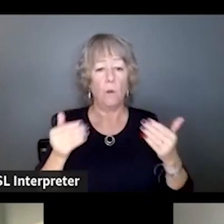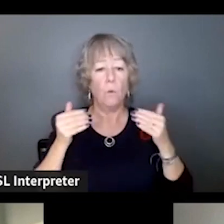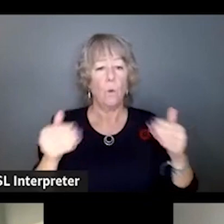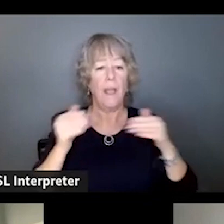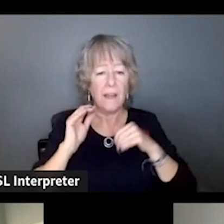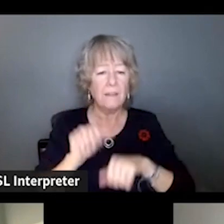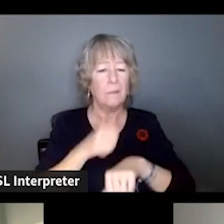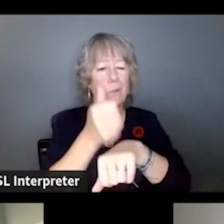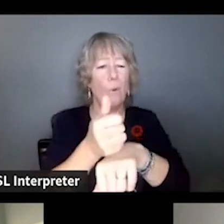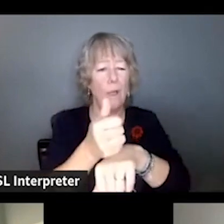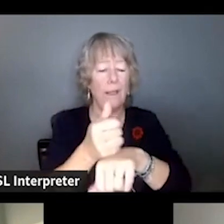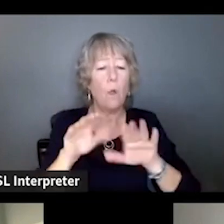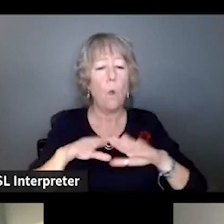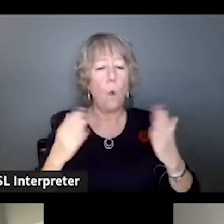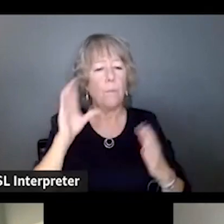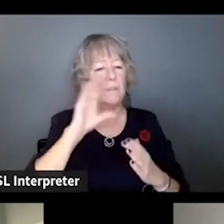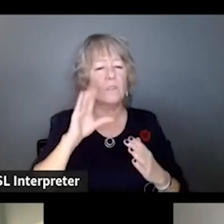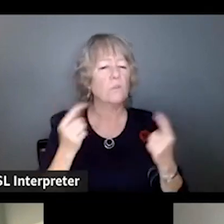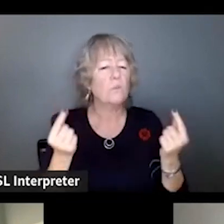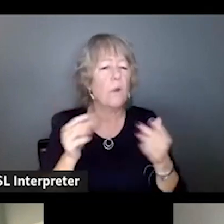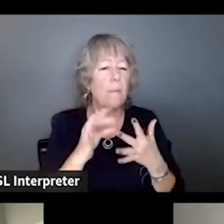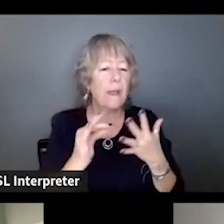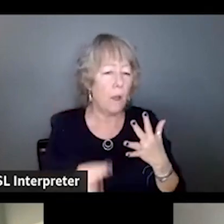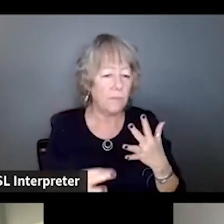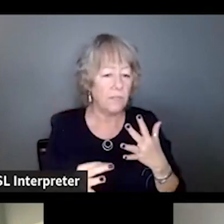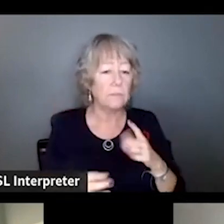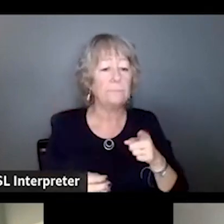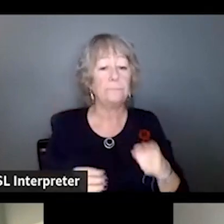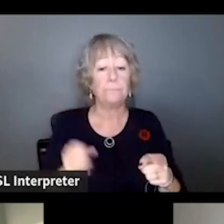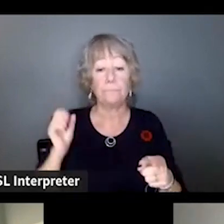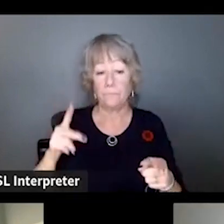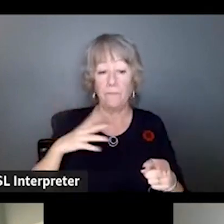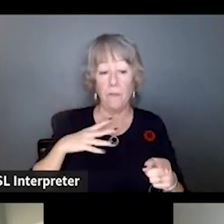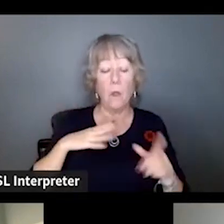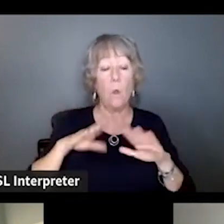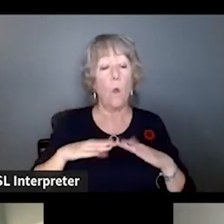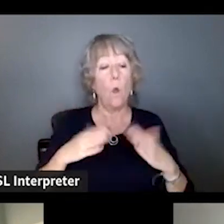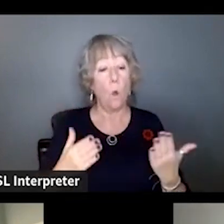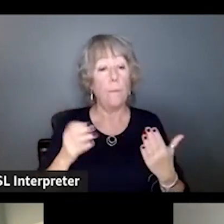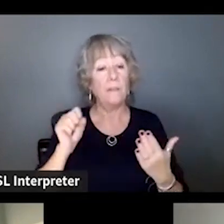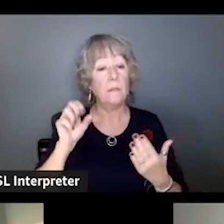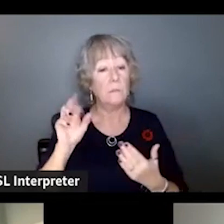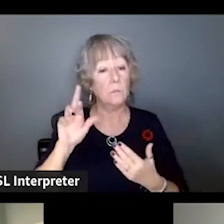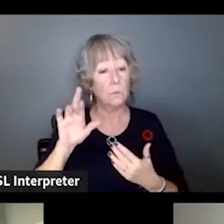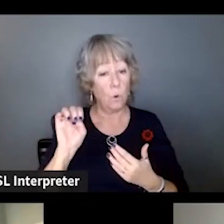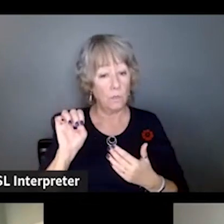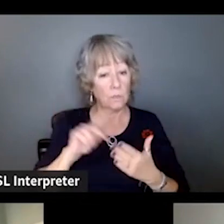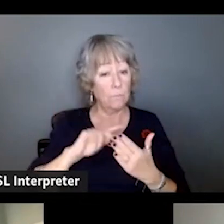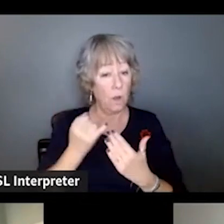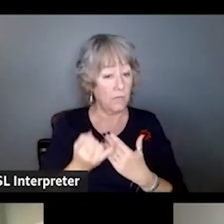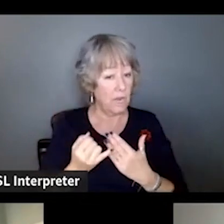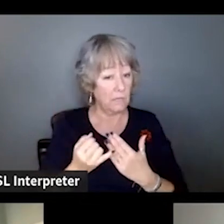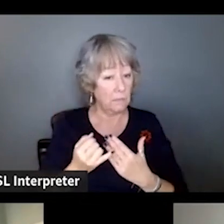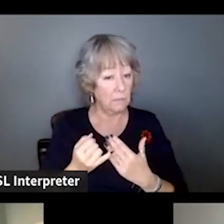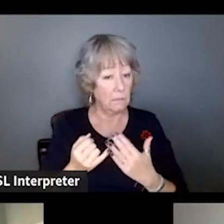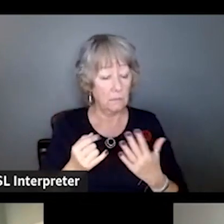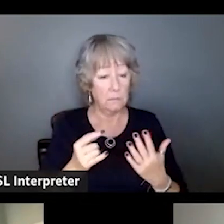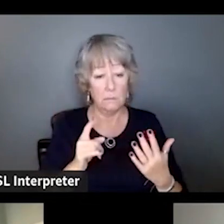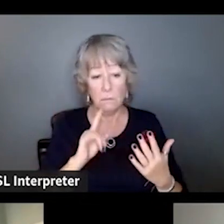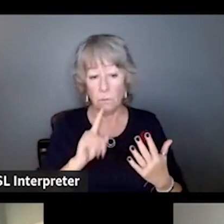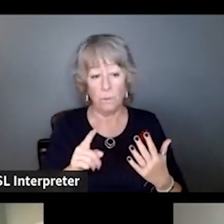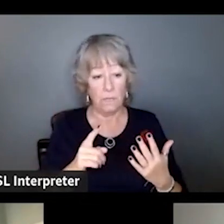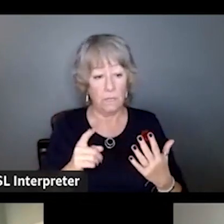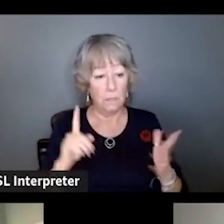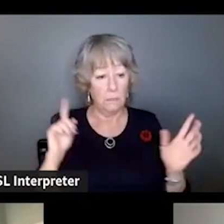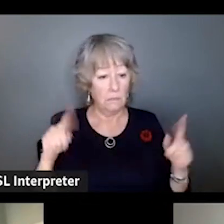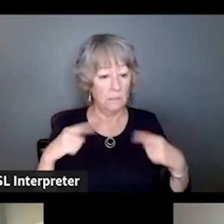Opensearch? Very good. Yeah. So Opensearch is an open source project, right? So we've since